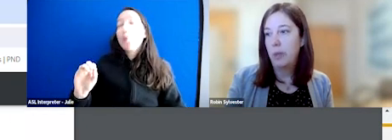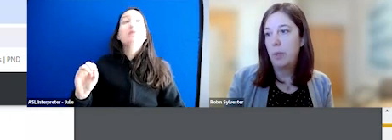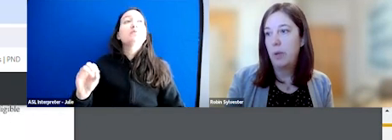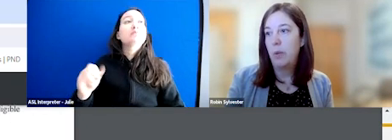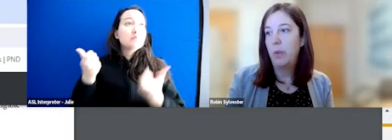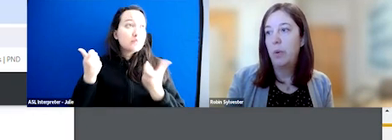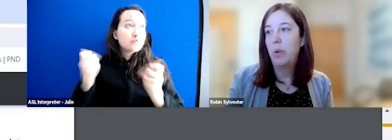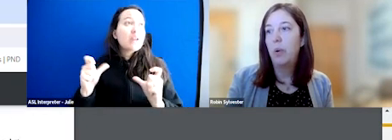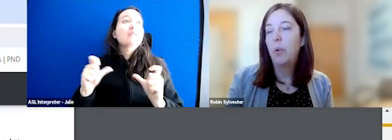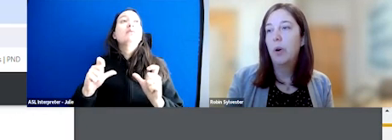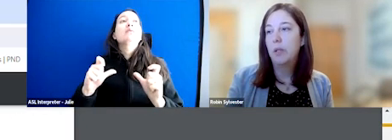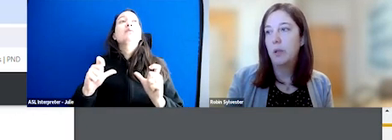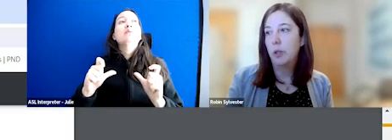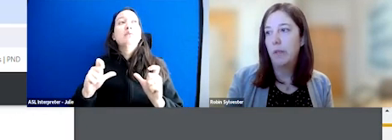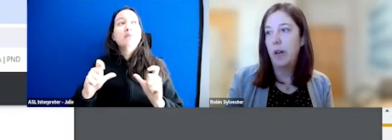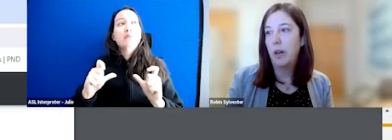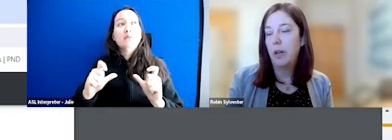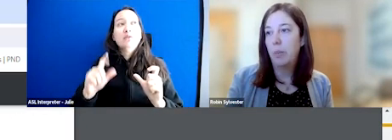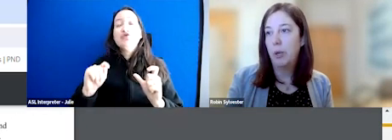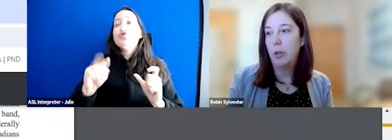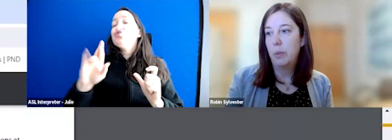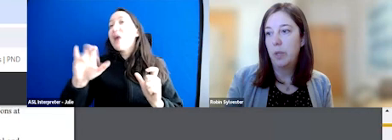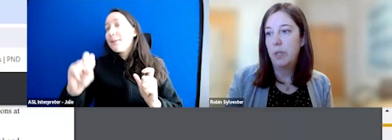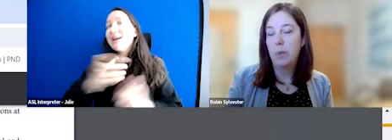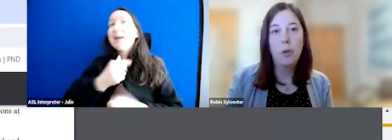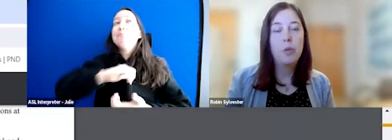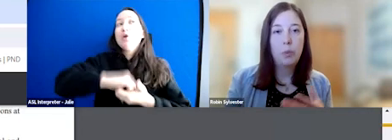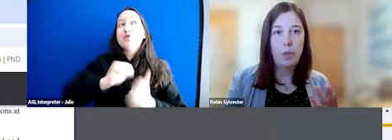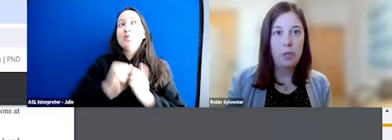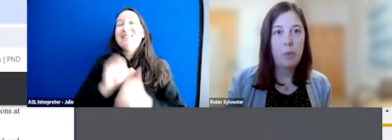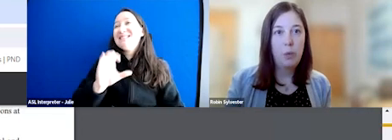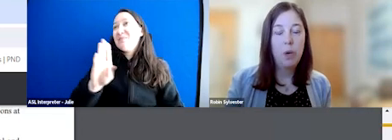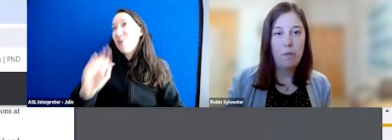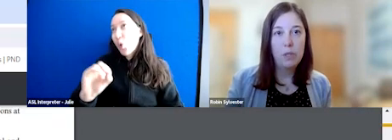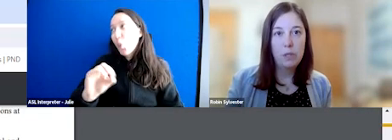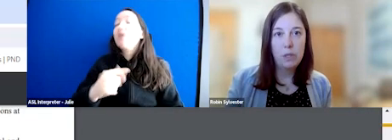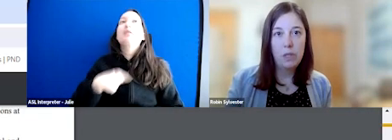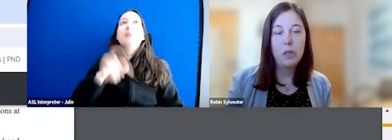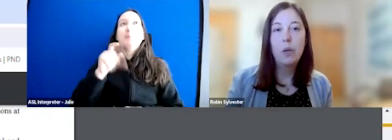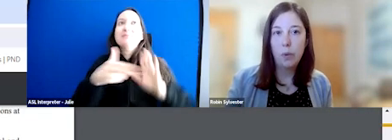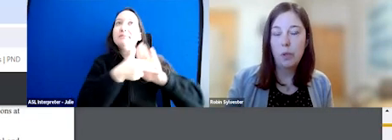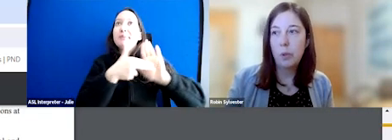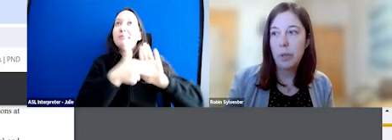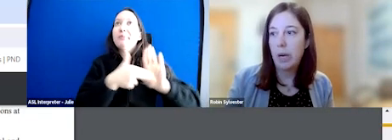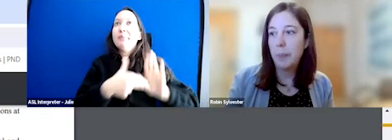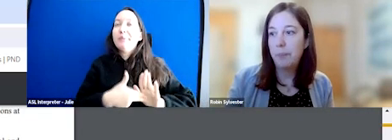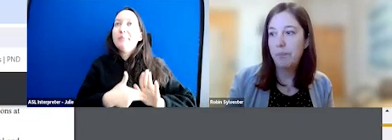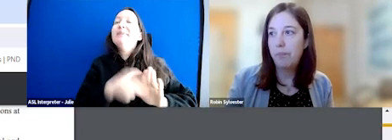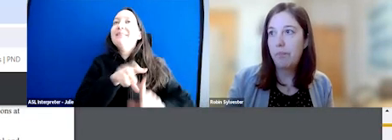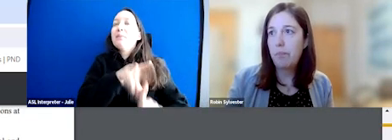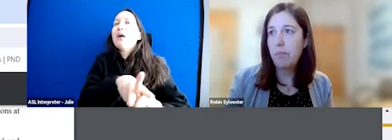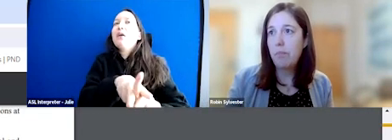with a CBO, or an institution of higher ed in partnership with a CBO. So you would need to be one of those entities in order to